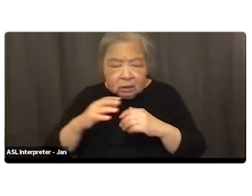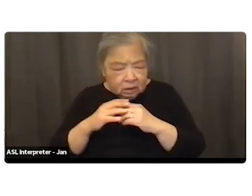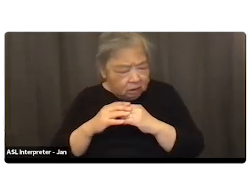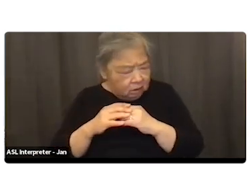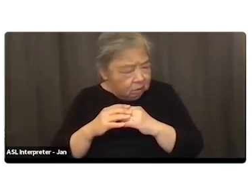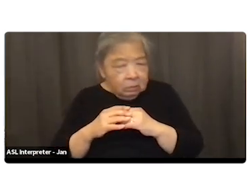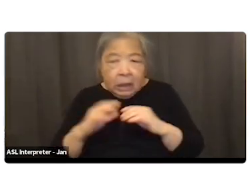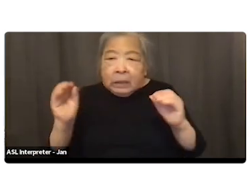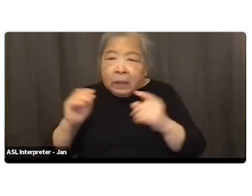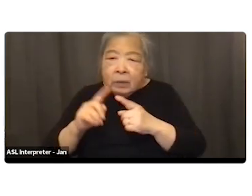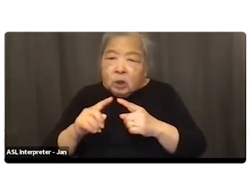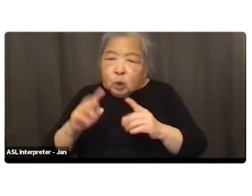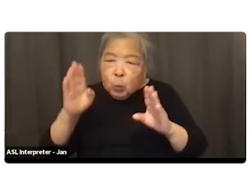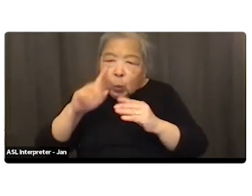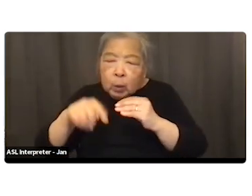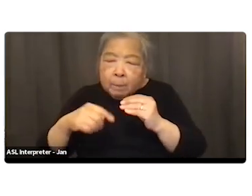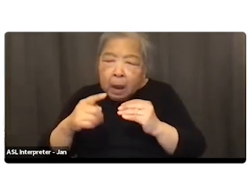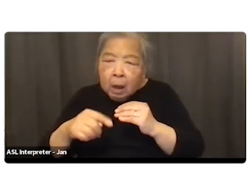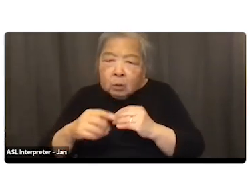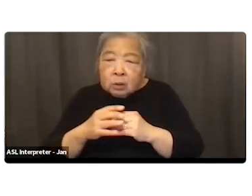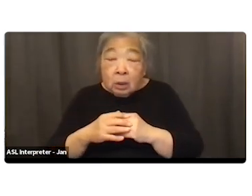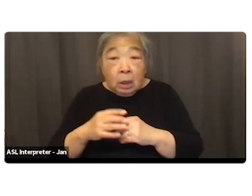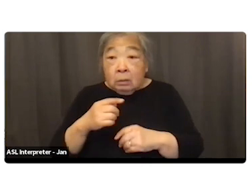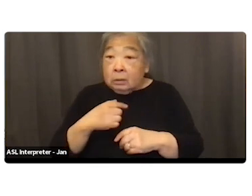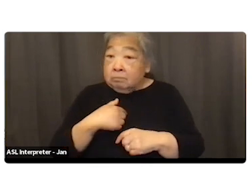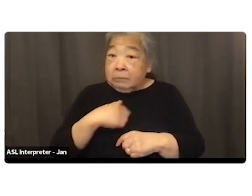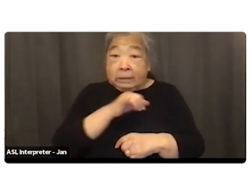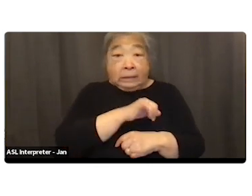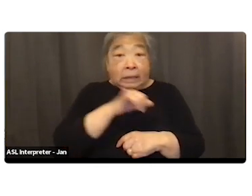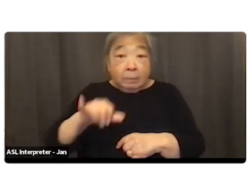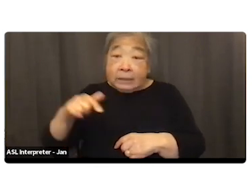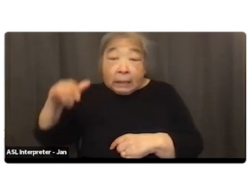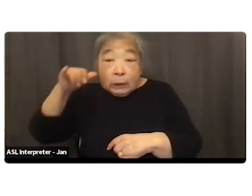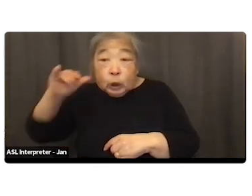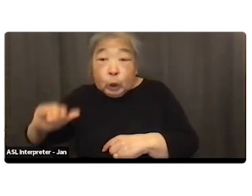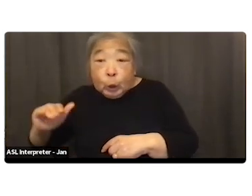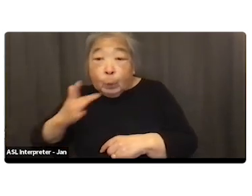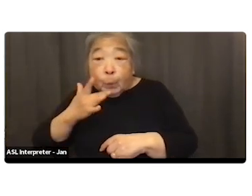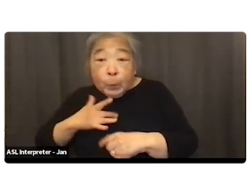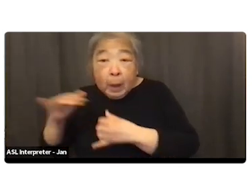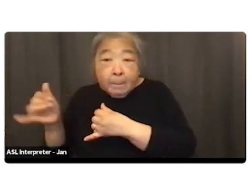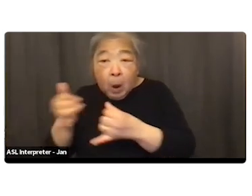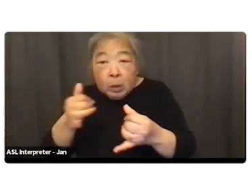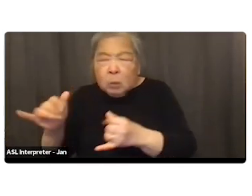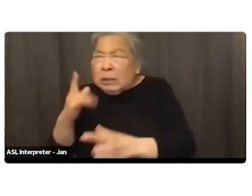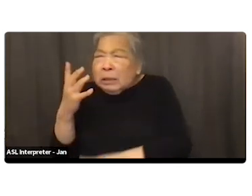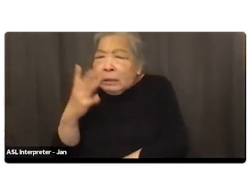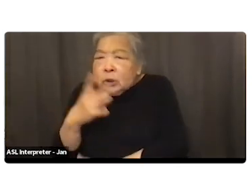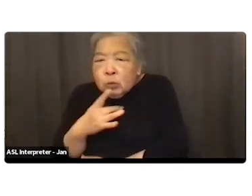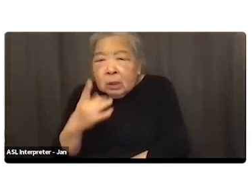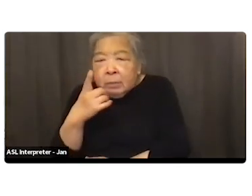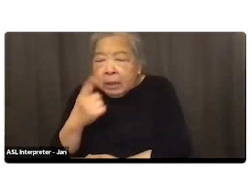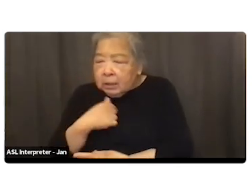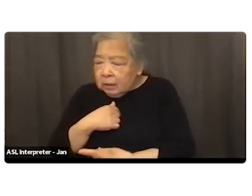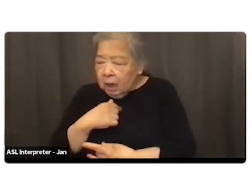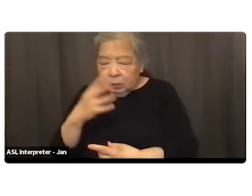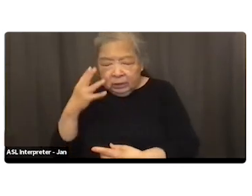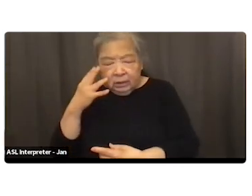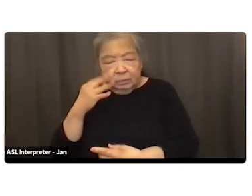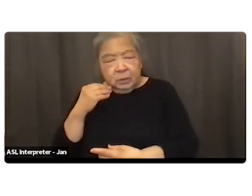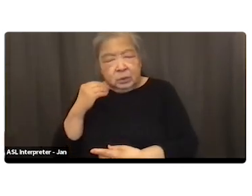party, that slide that I showed you at the beginning. And it was so interesting because I was experiencing this